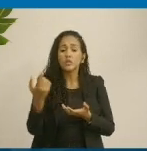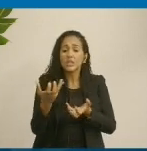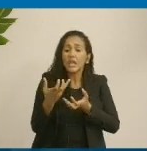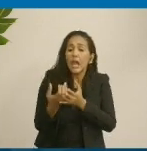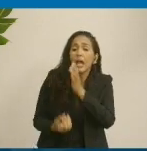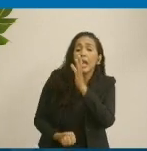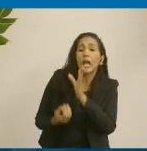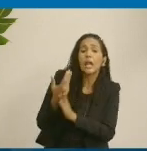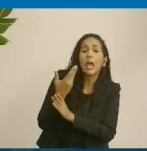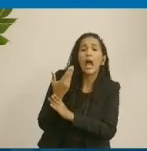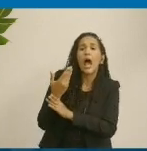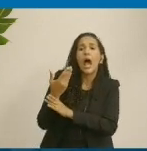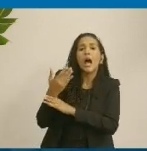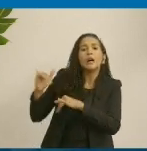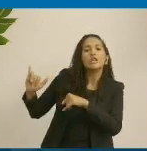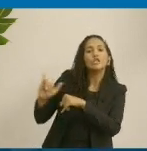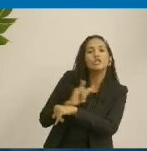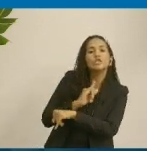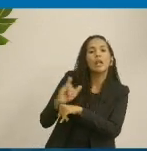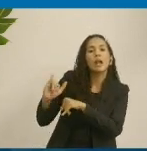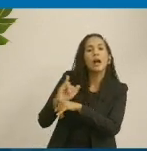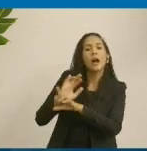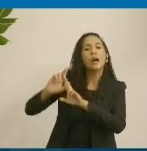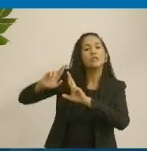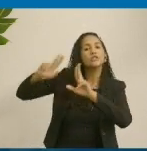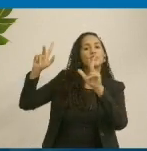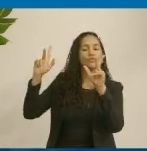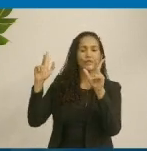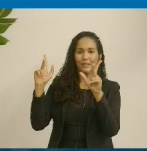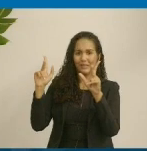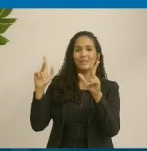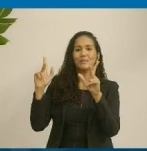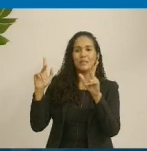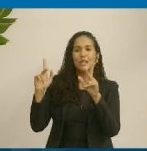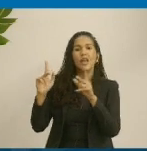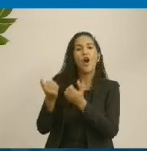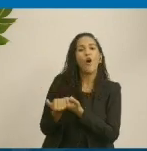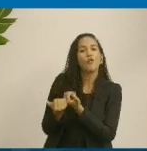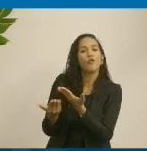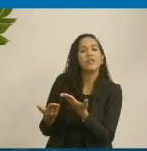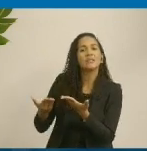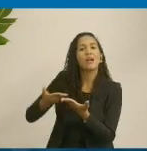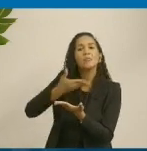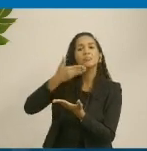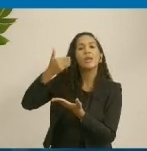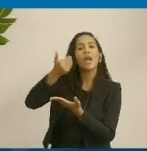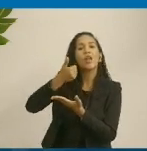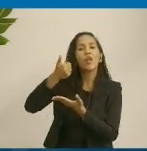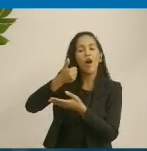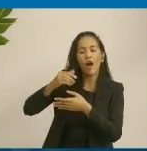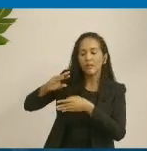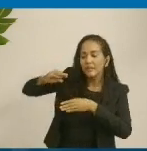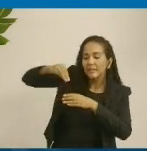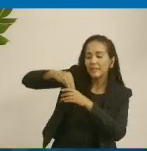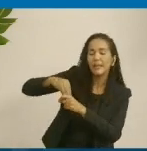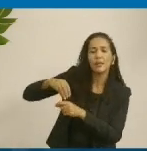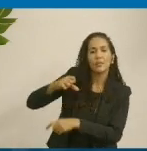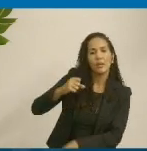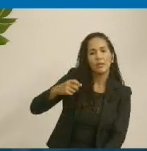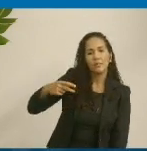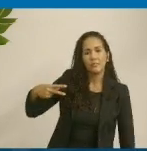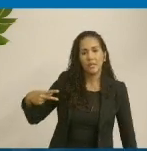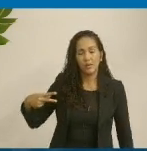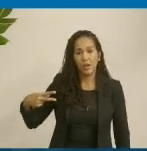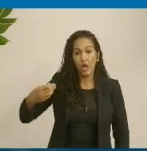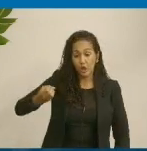and bring the best of the best into this. So we did not go and write new fitness apps and things like that.